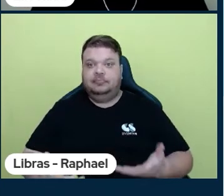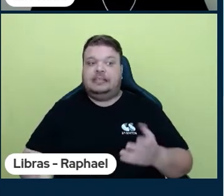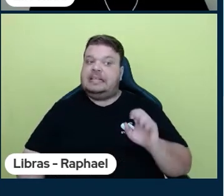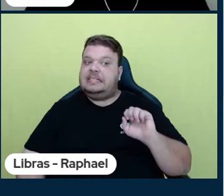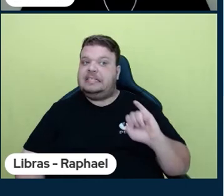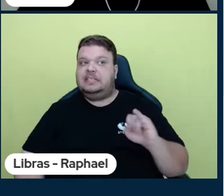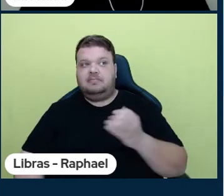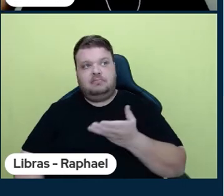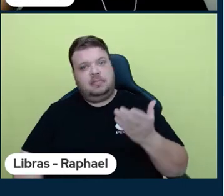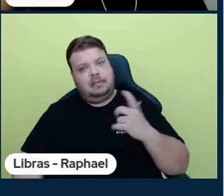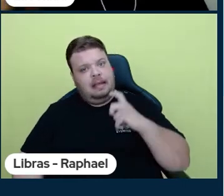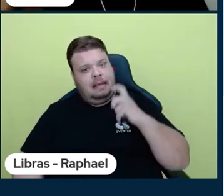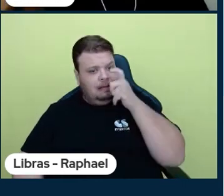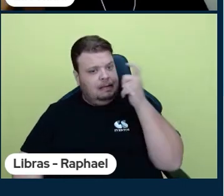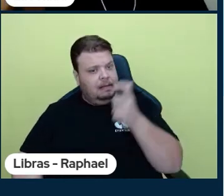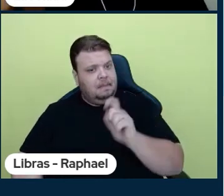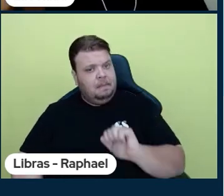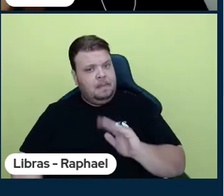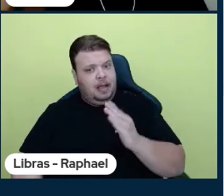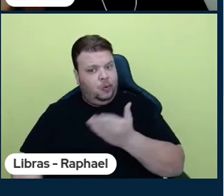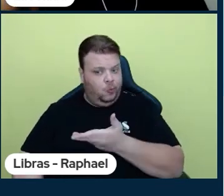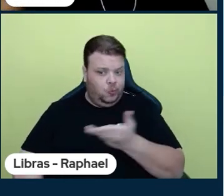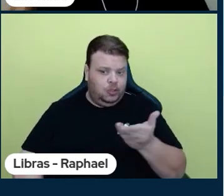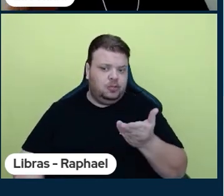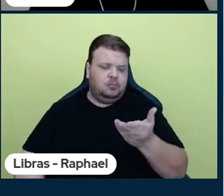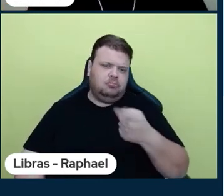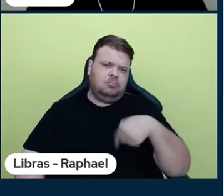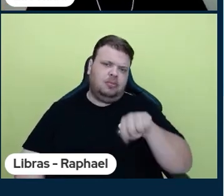about this. The idea is in this